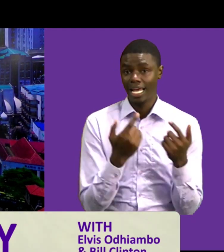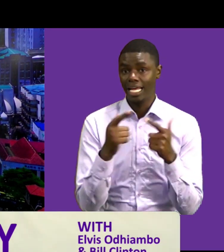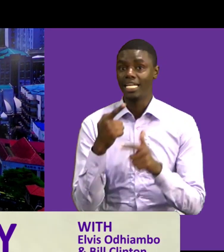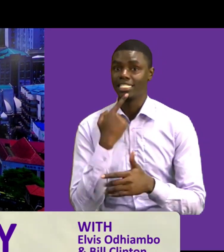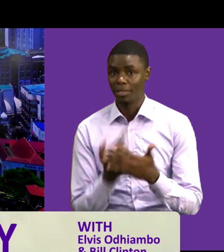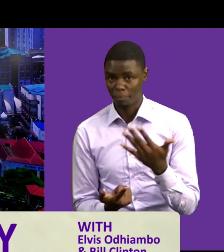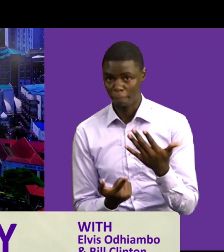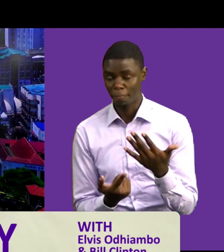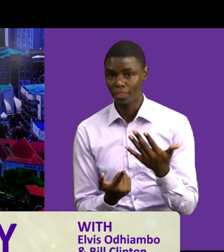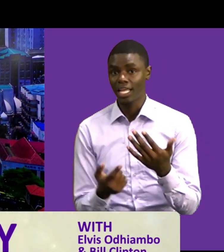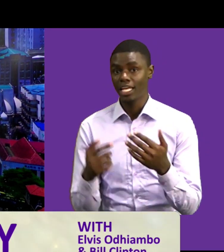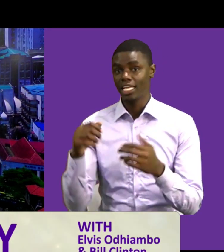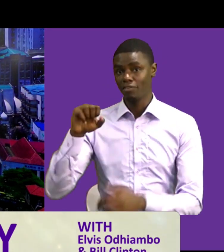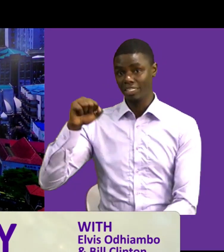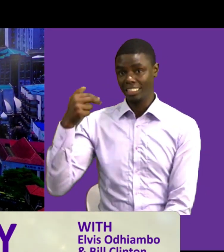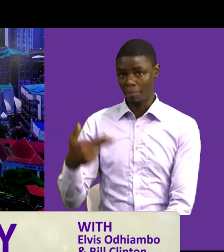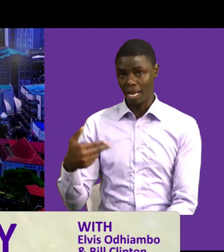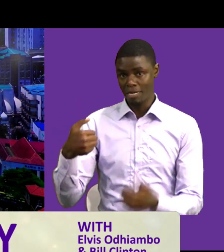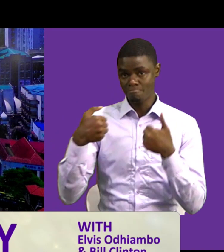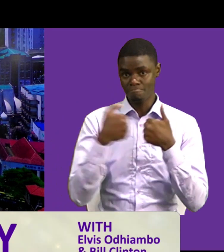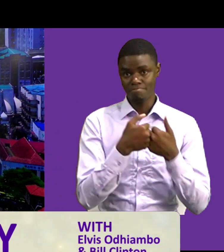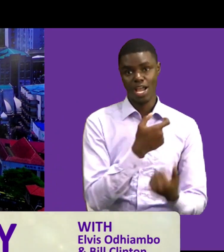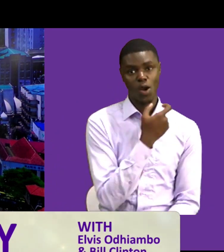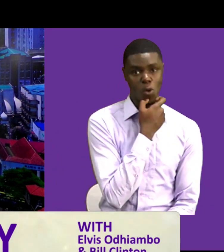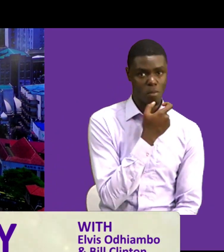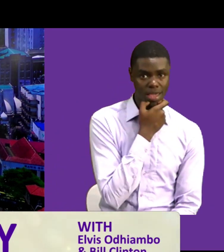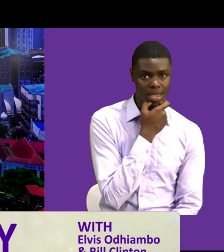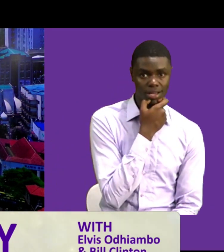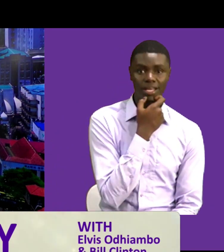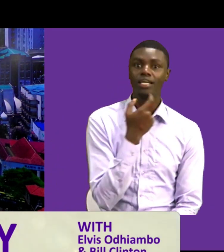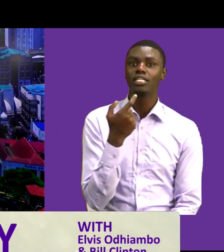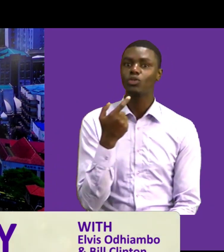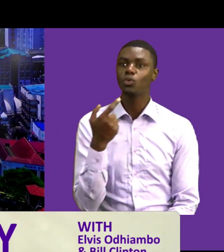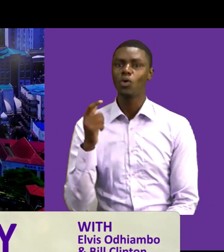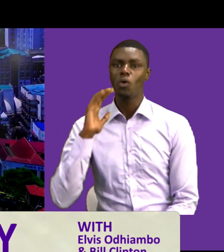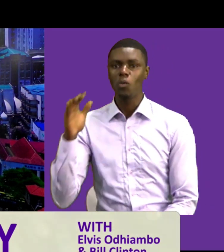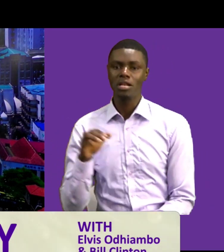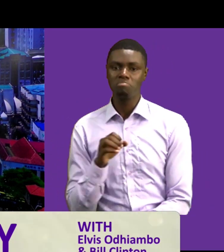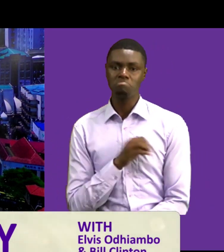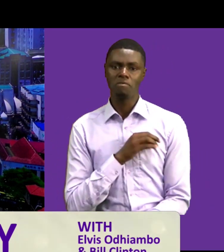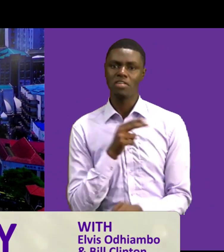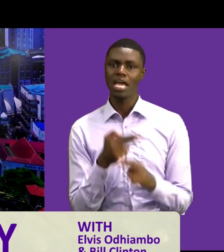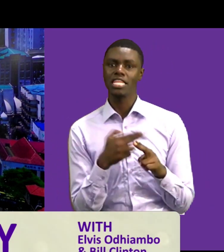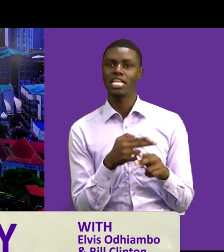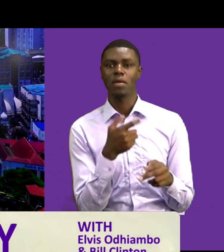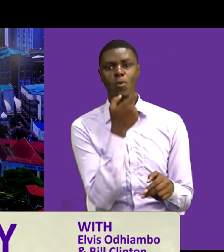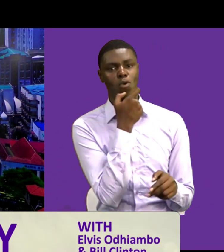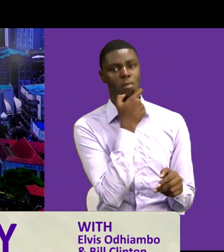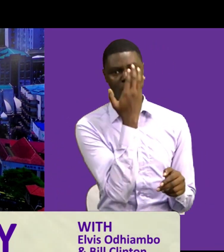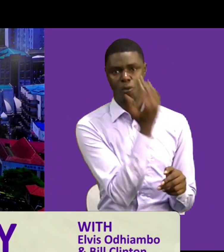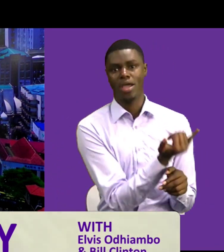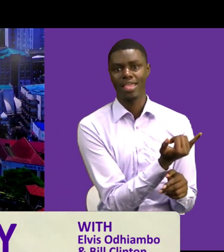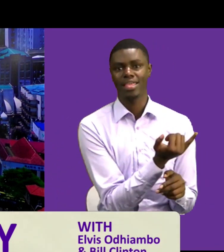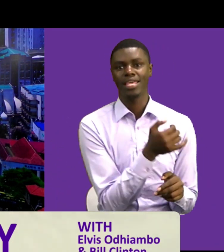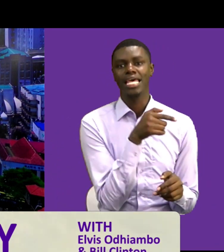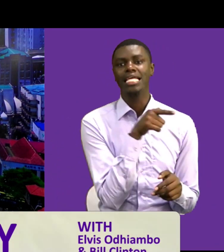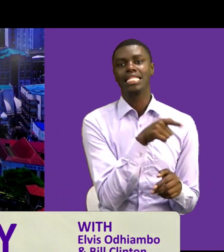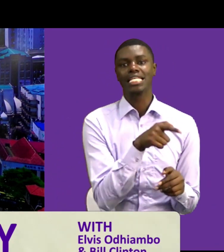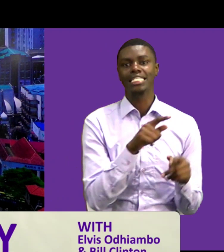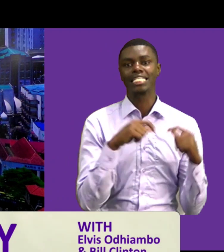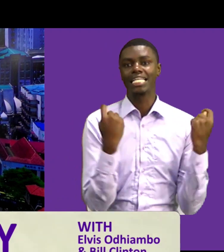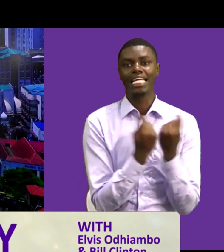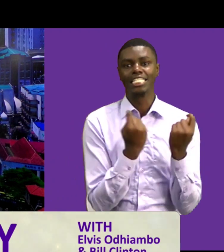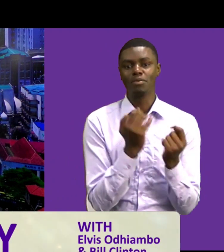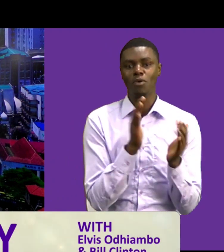say Shabana is playing against Gor Mahia. They will fear the name because this is a team